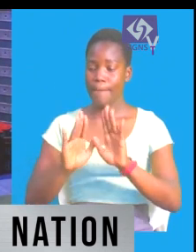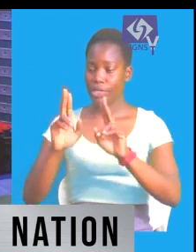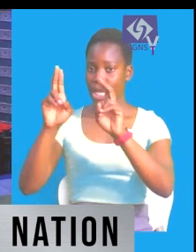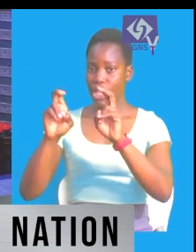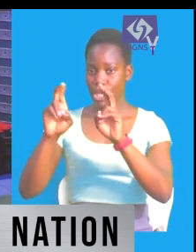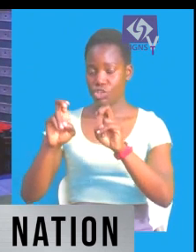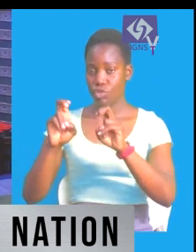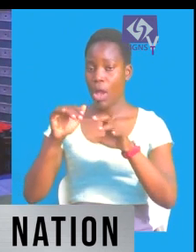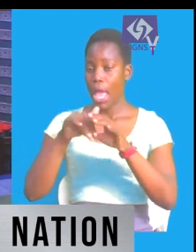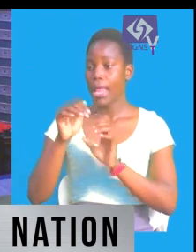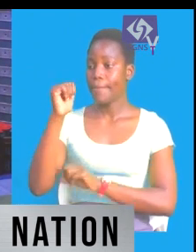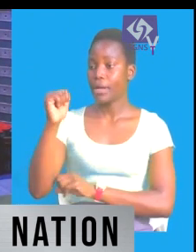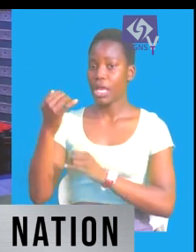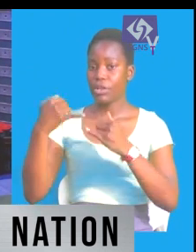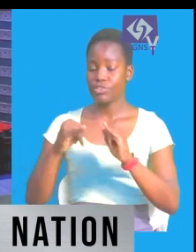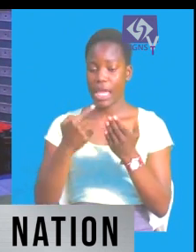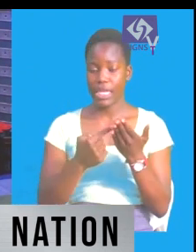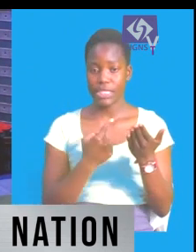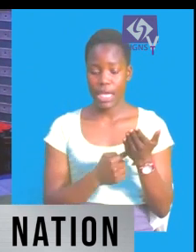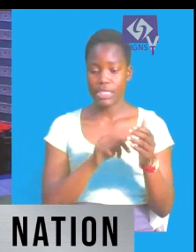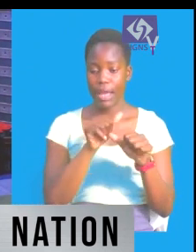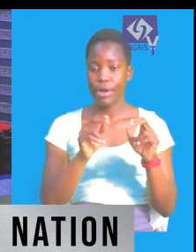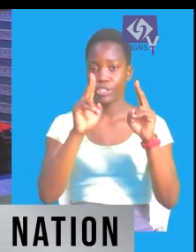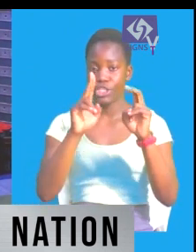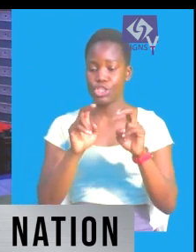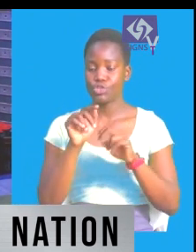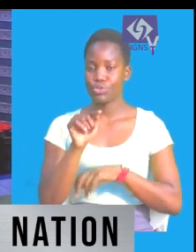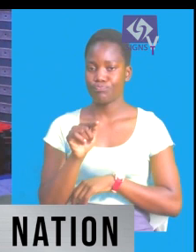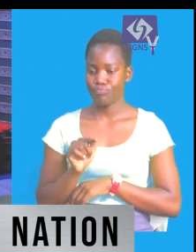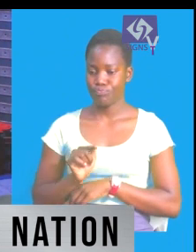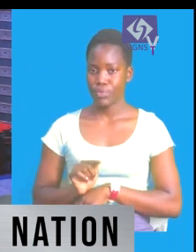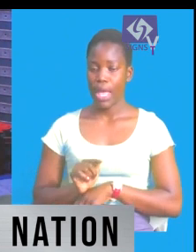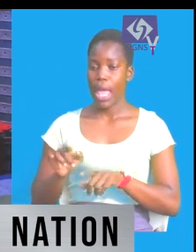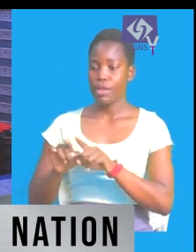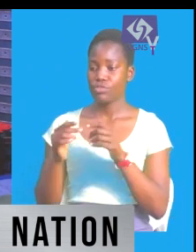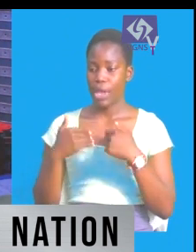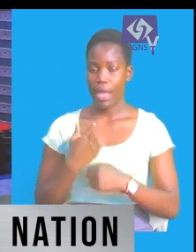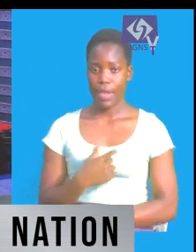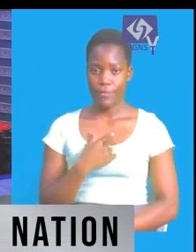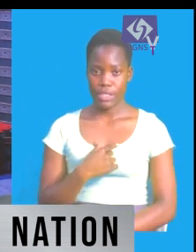politically, to try and discuss some of these issues. And we have a guest,